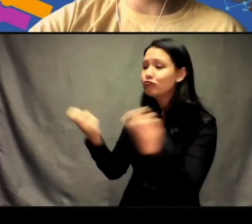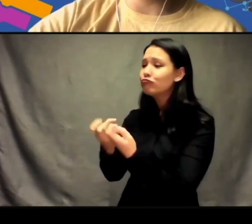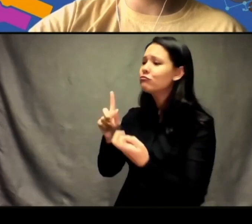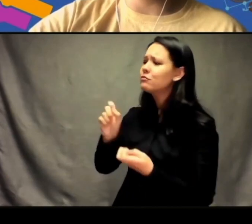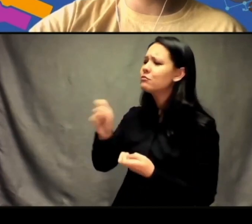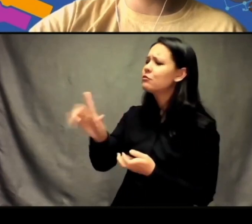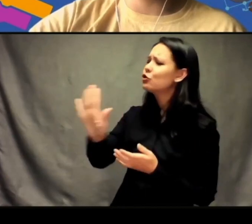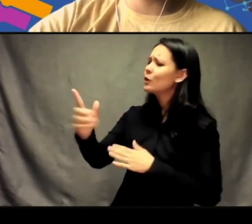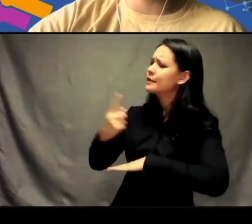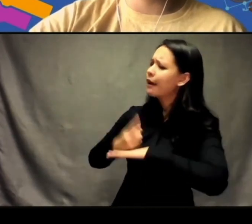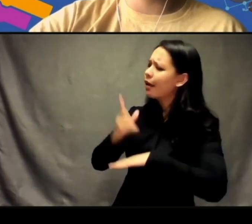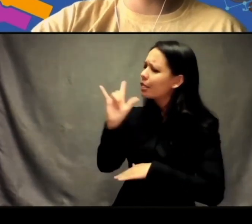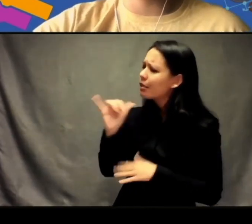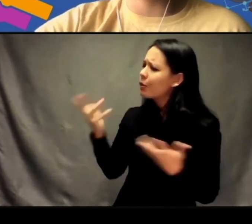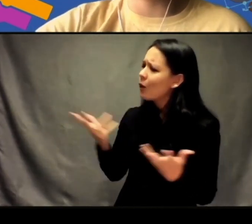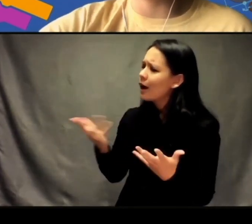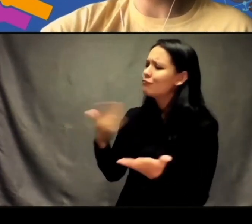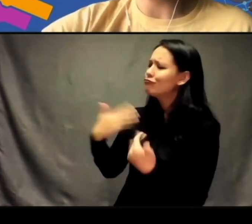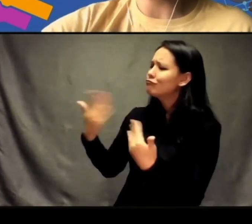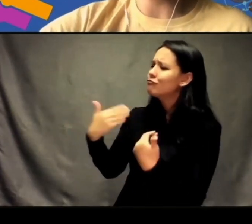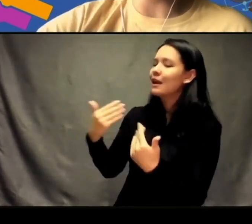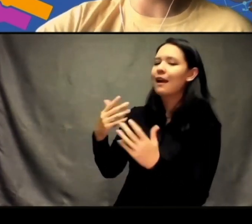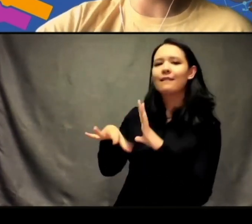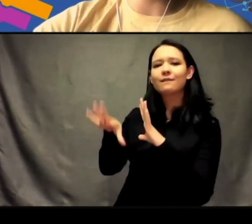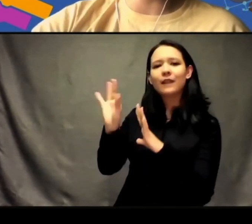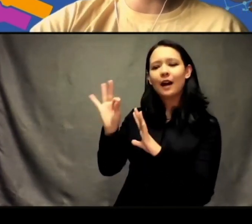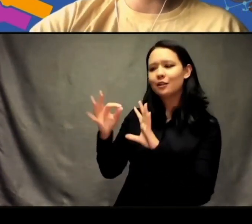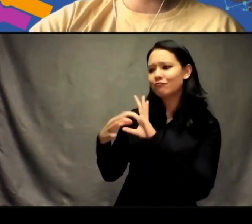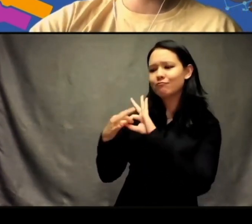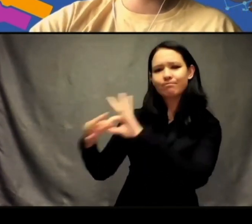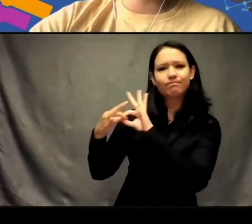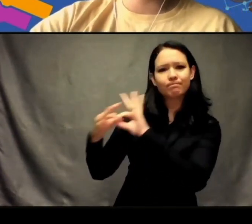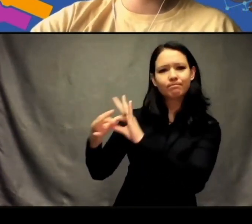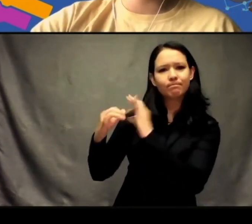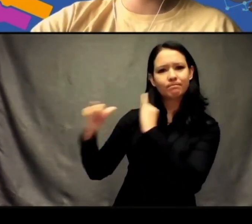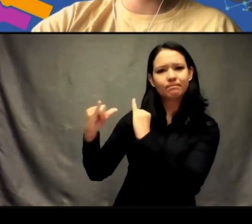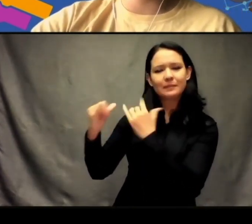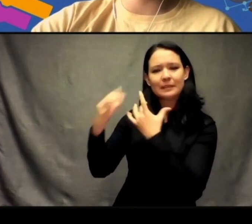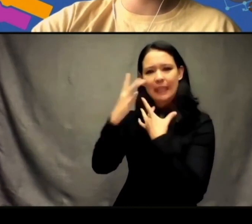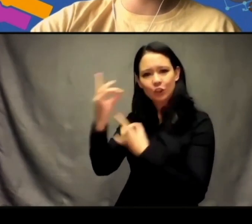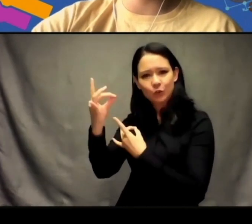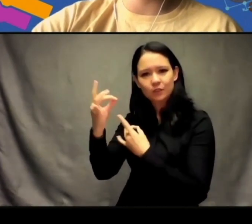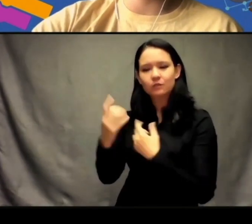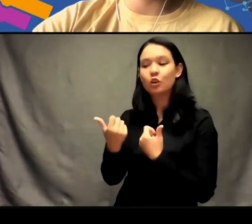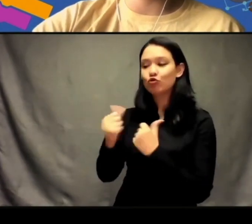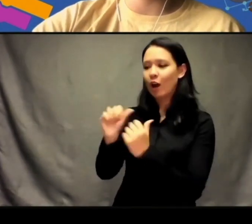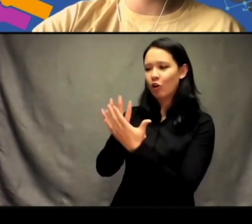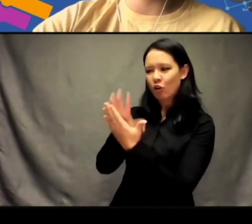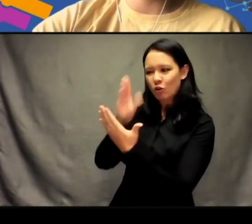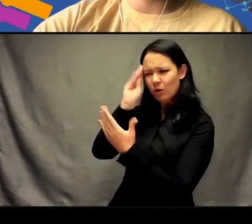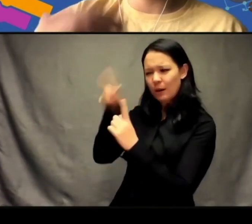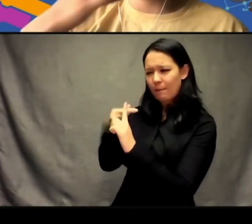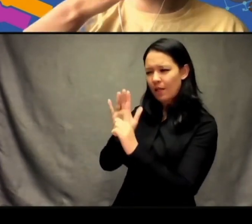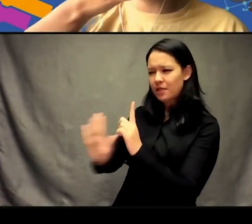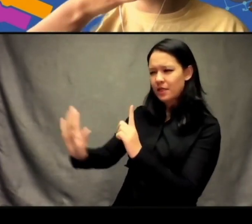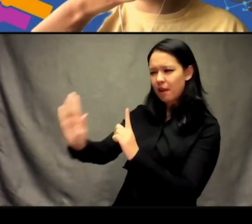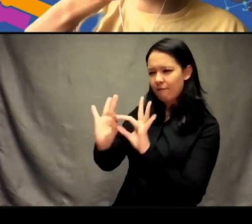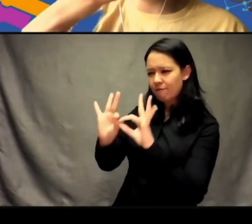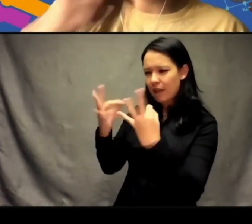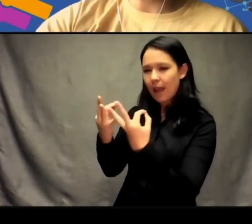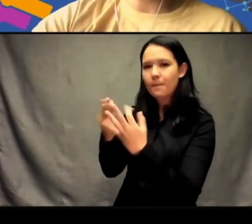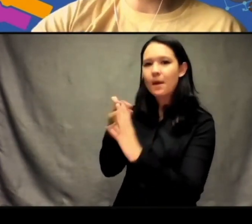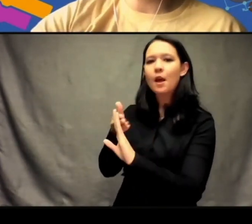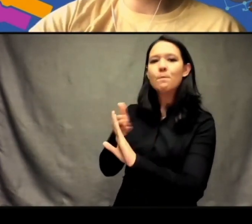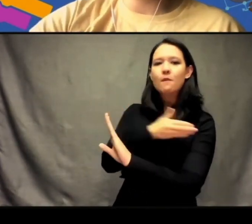days, find shared interests, and try to learn about their dynamic before